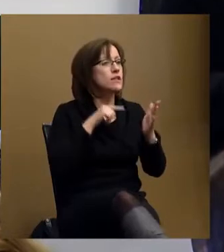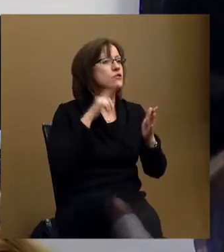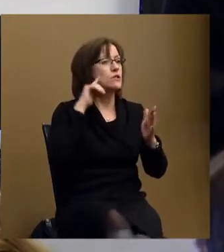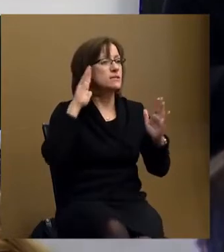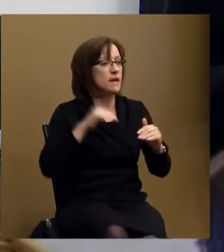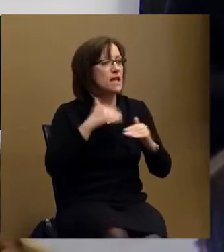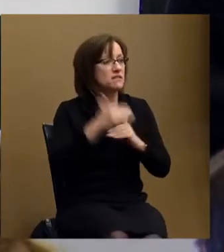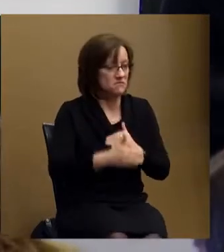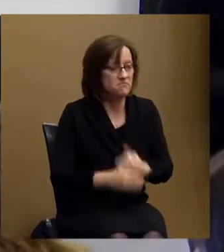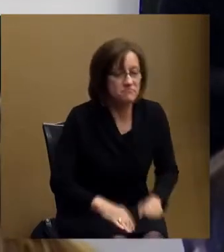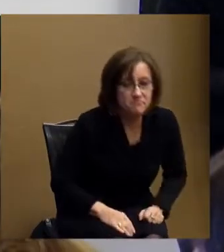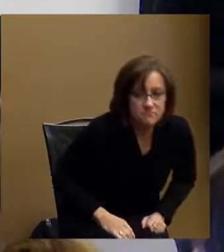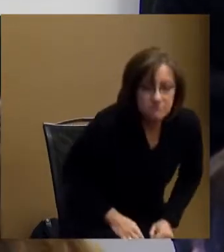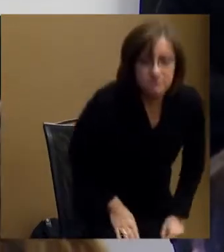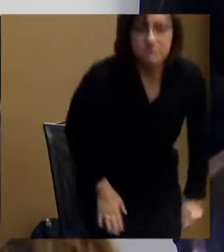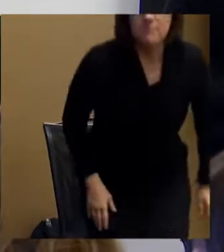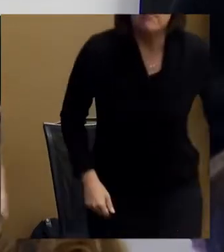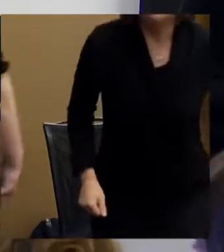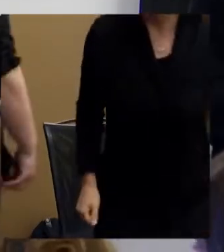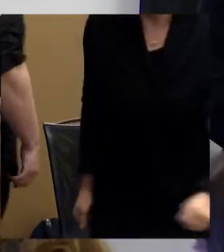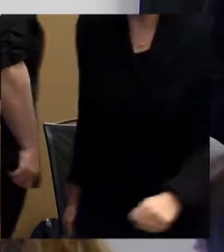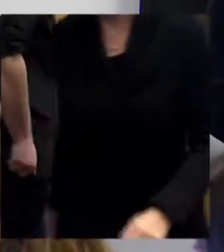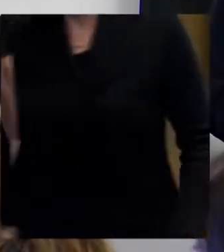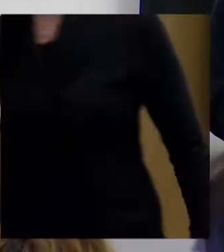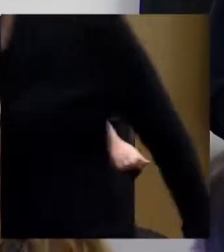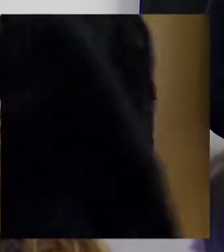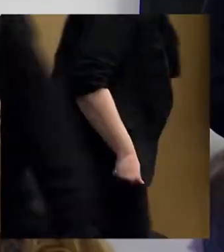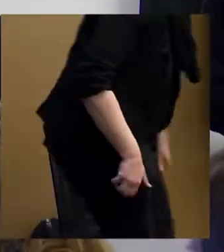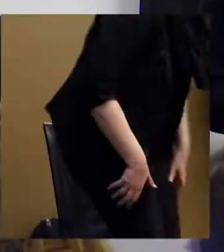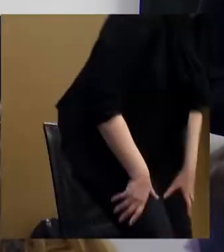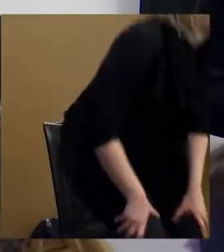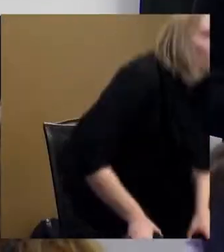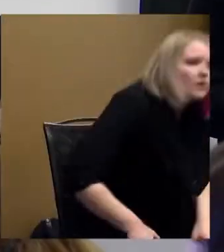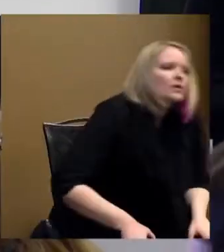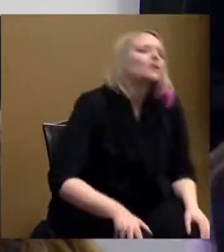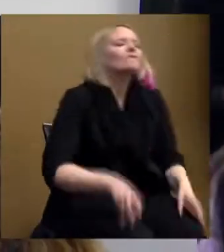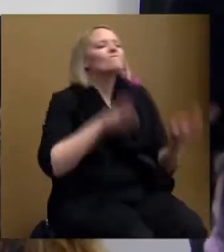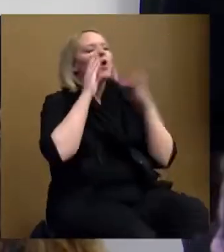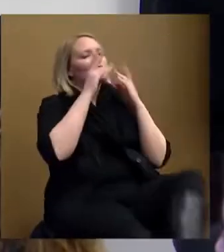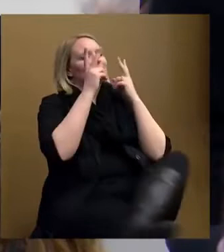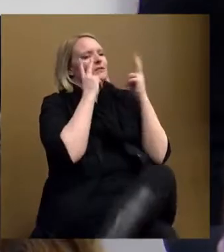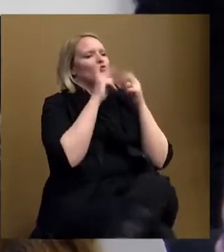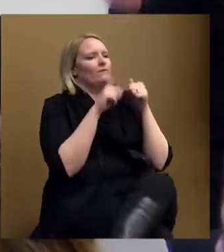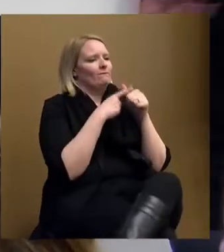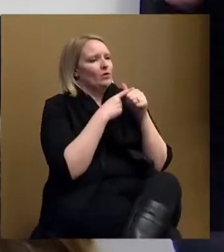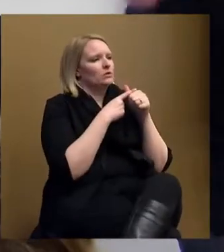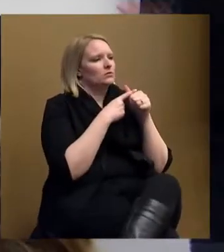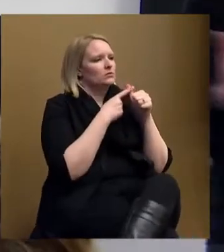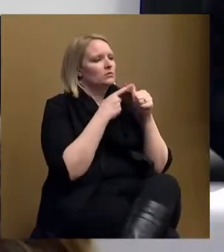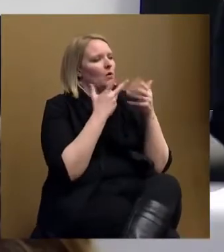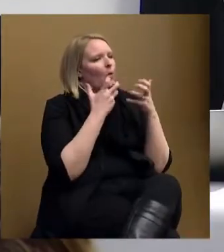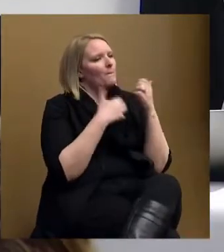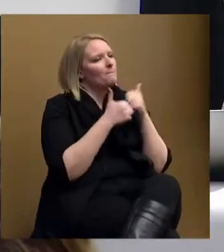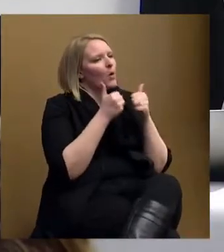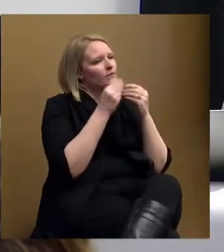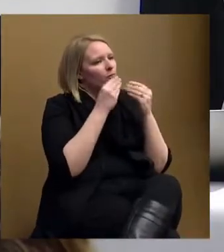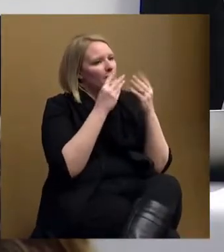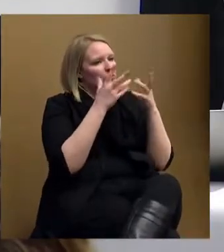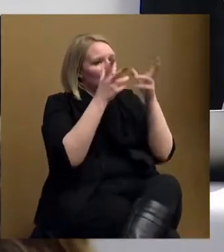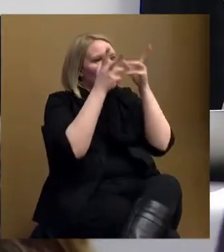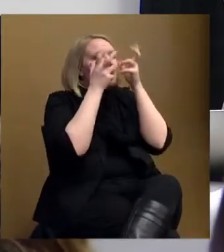focus in on that visual component first, because that is impacting his ability to get most of the information